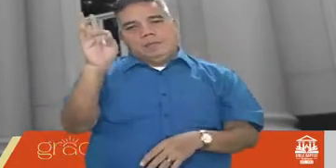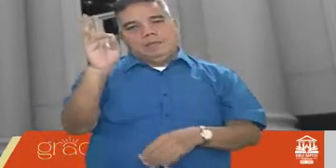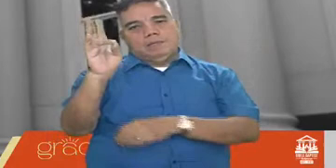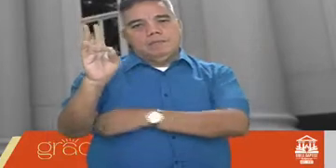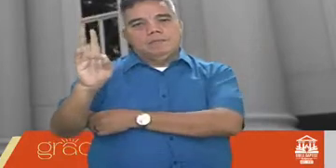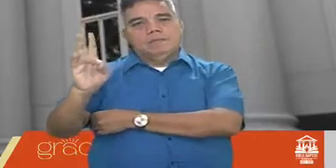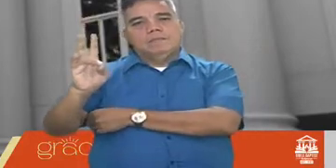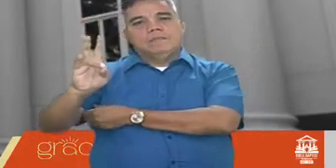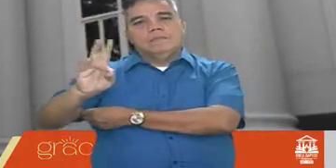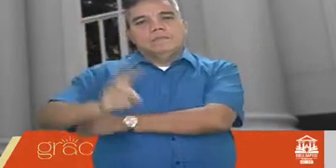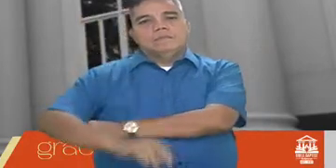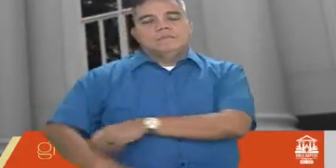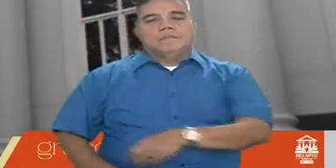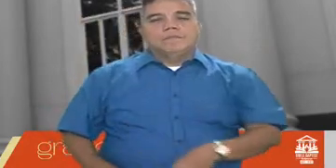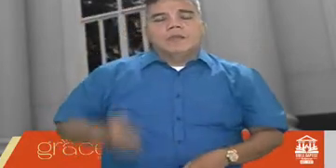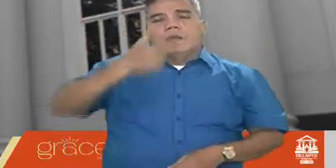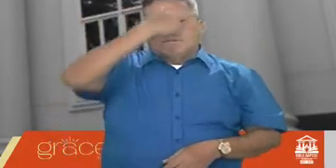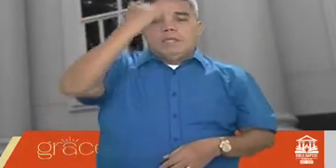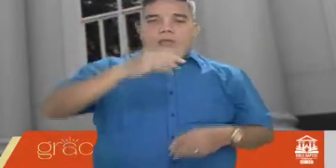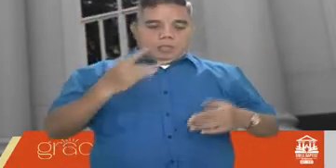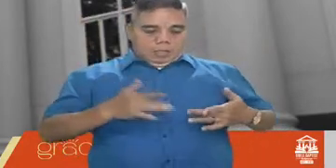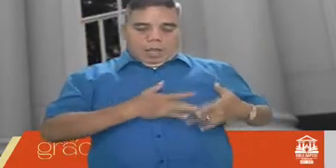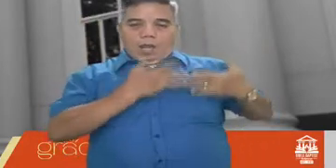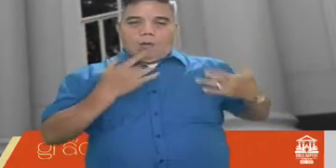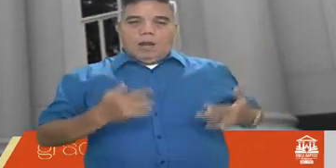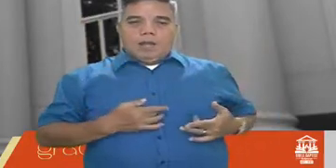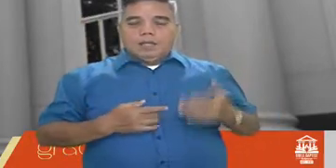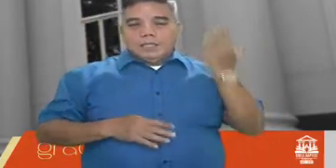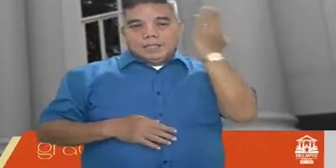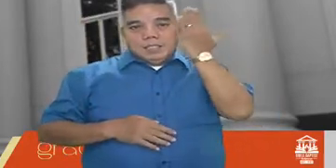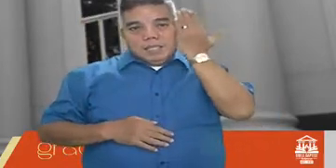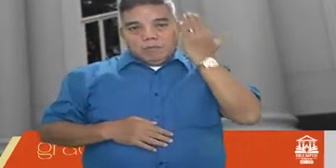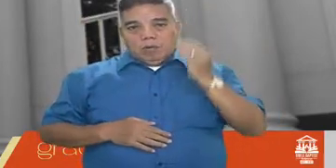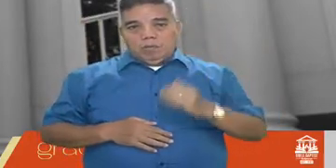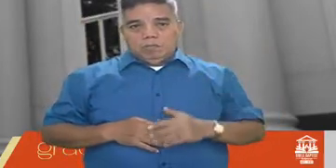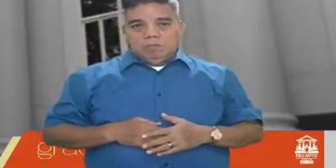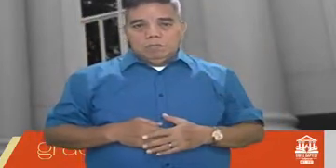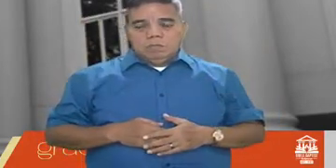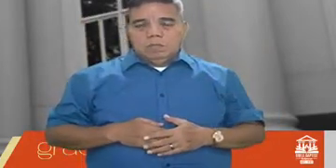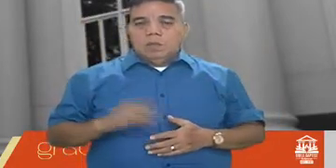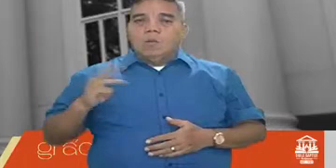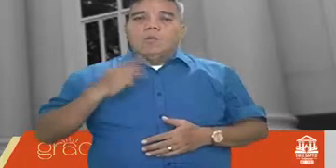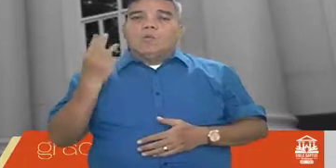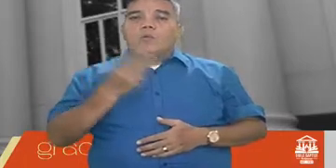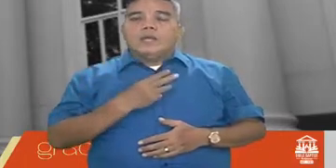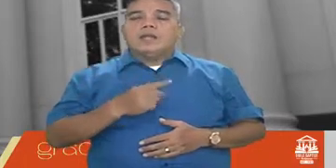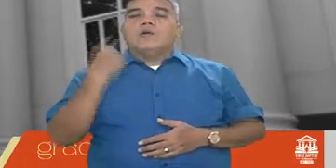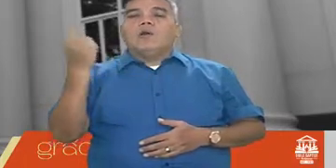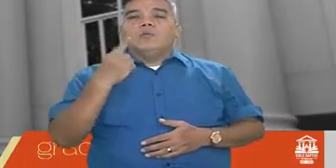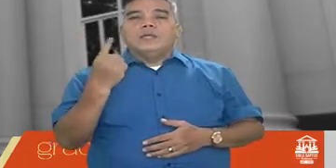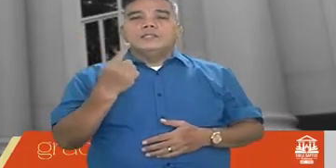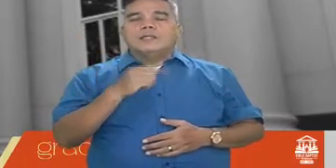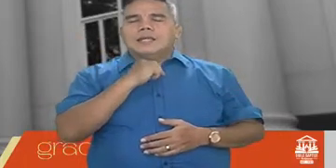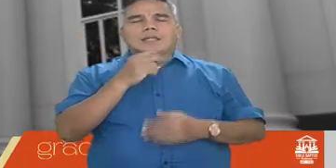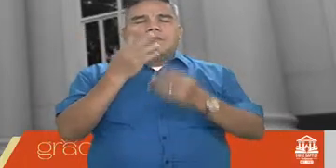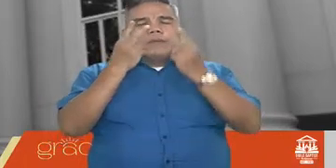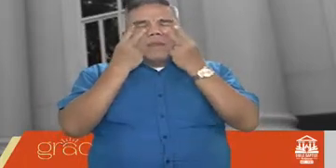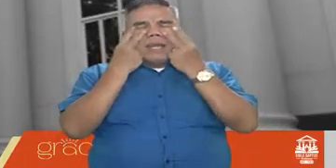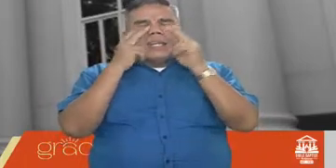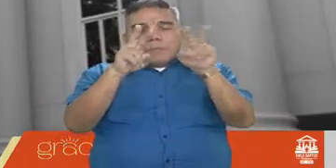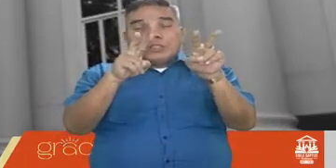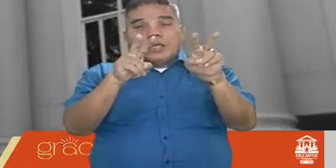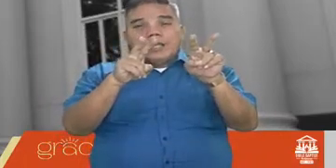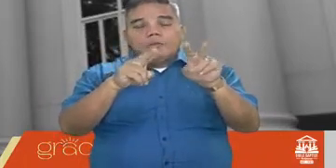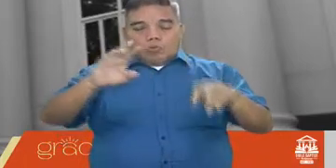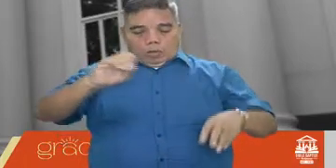19:7, something like that. Because our heart is deceitful, we are often blind